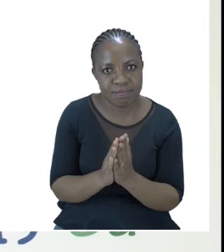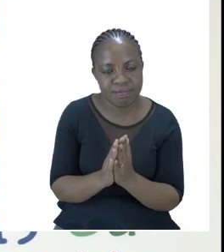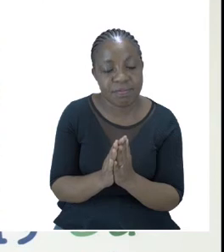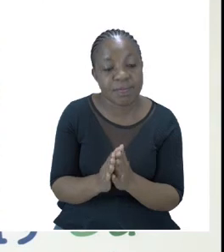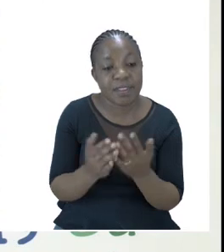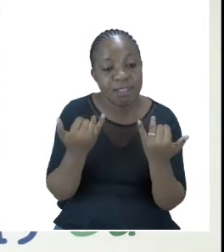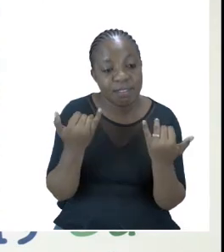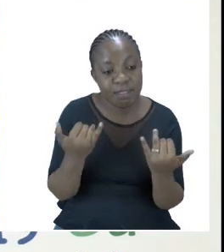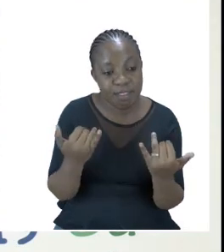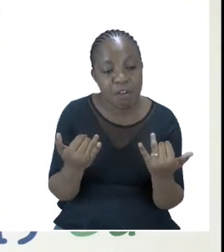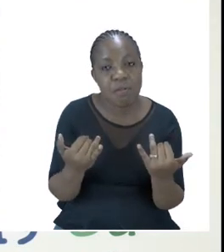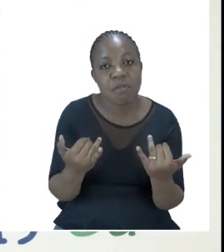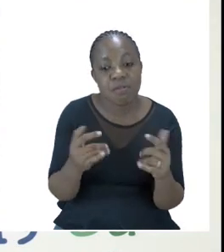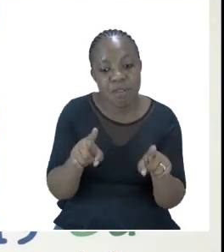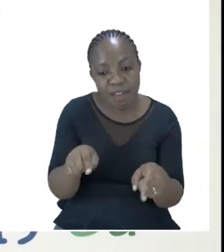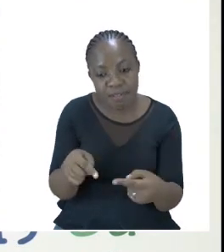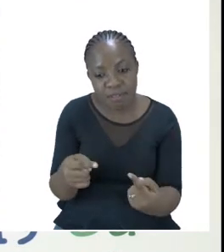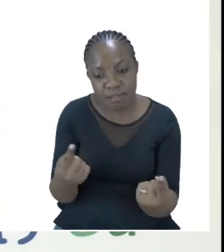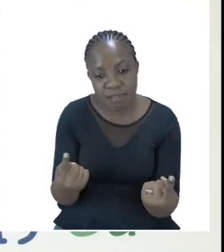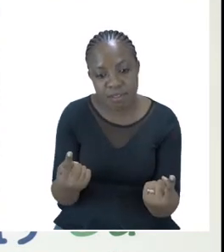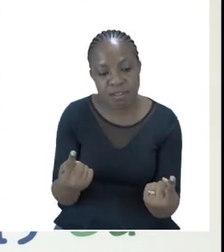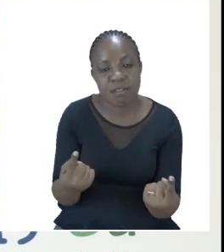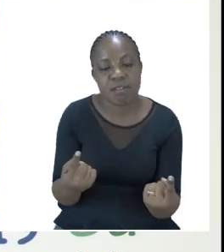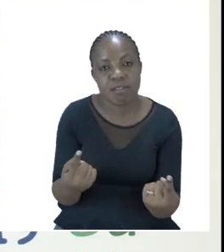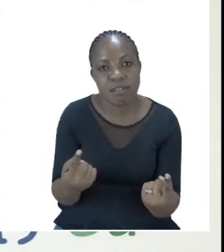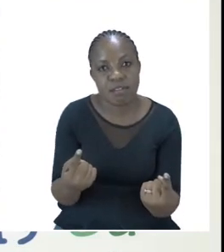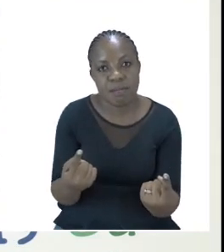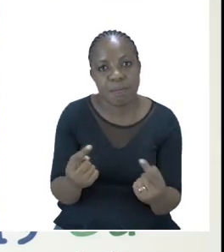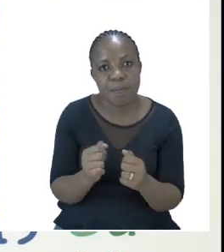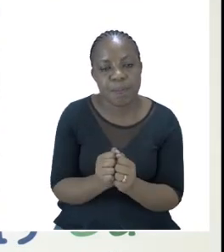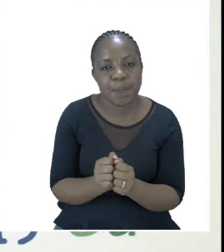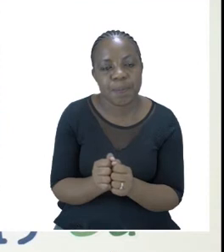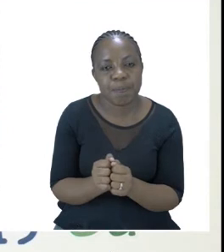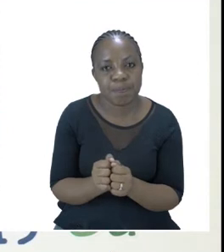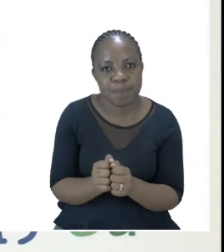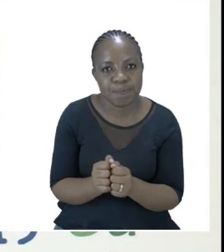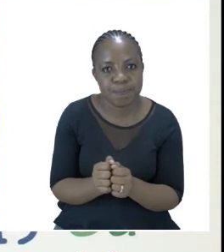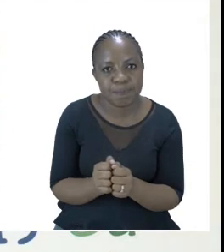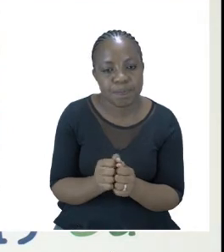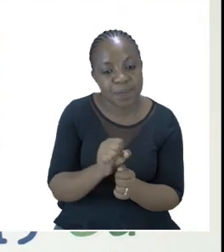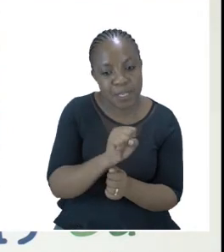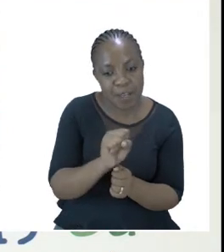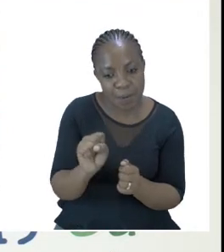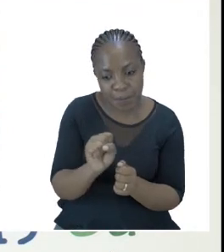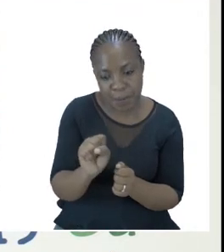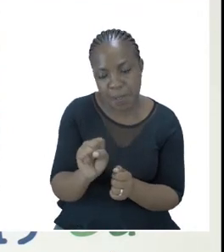sound S in them. The first one that we're going to talk about is the